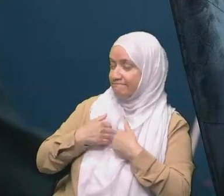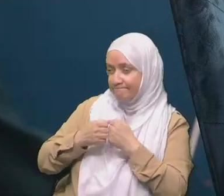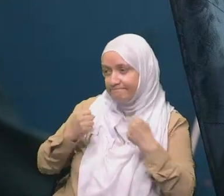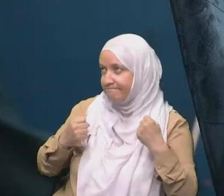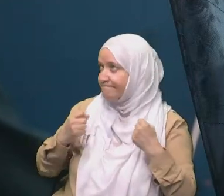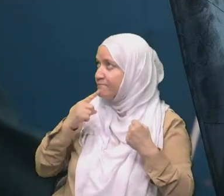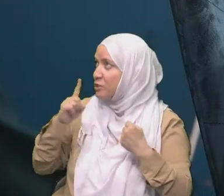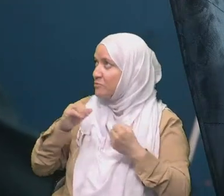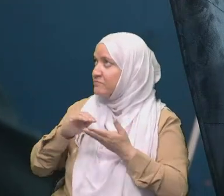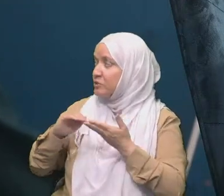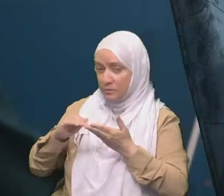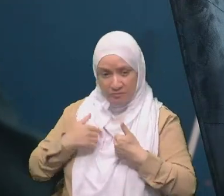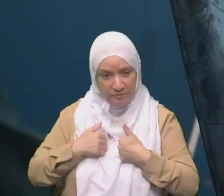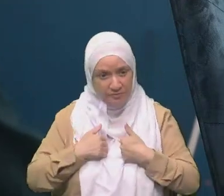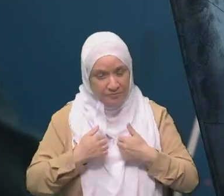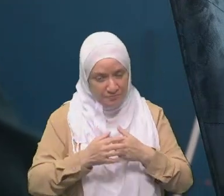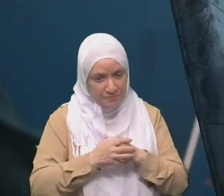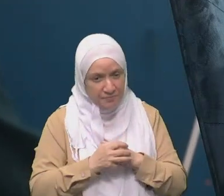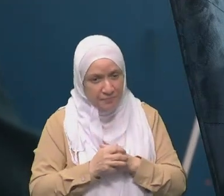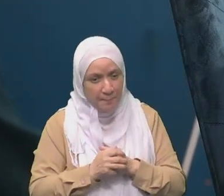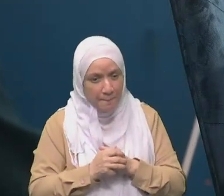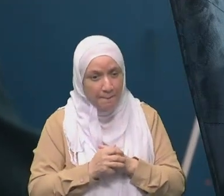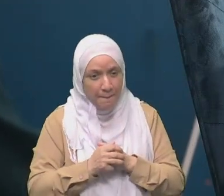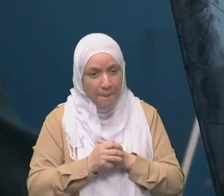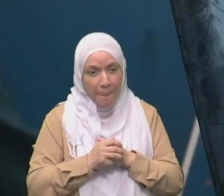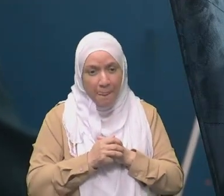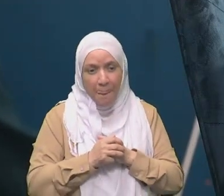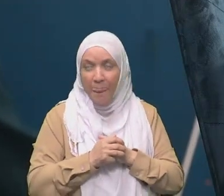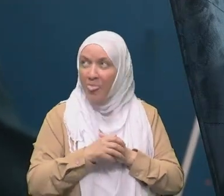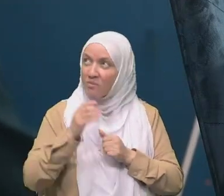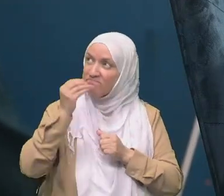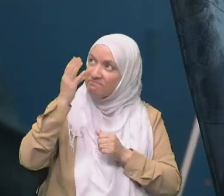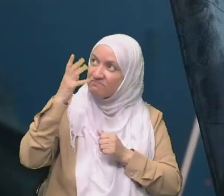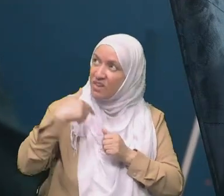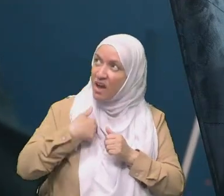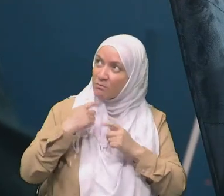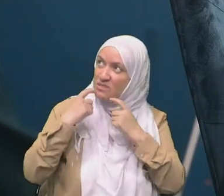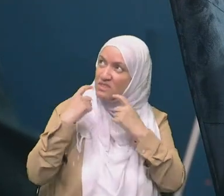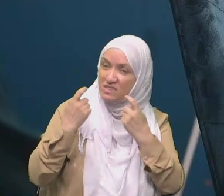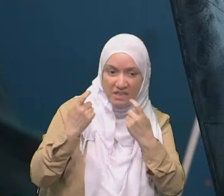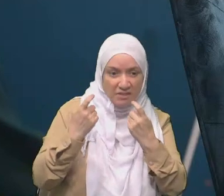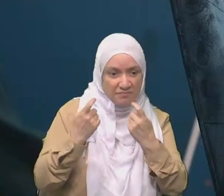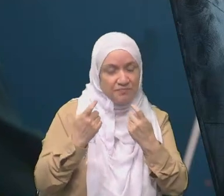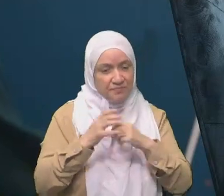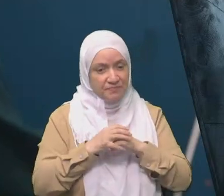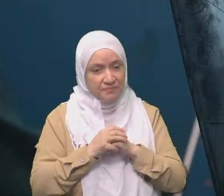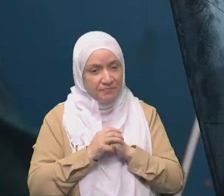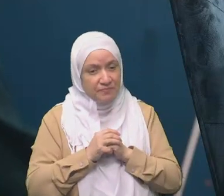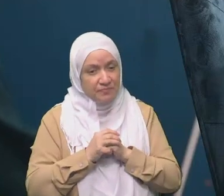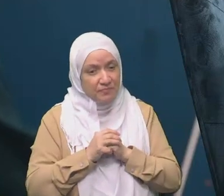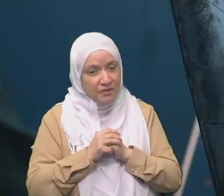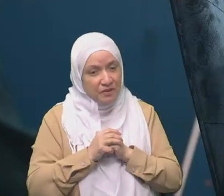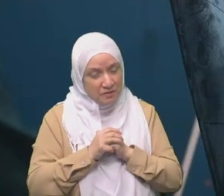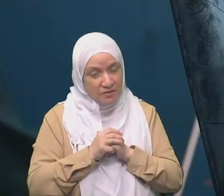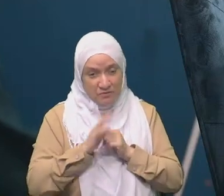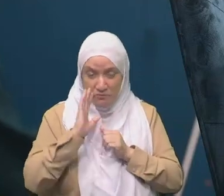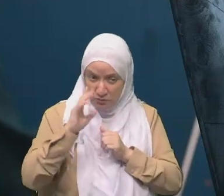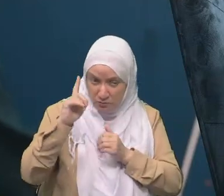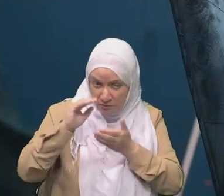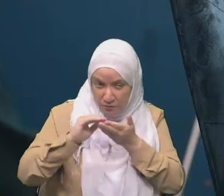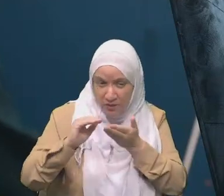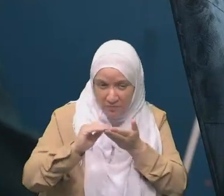single drop from the wudu. And they're quoting you hadith, mashallah, for this. Right? And they deceive themselves with that too.